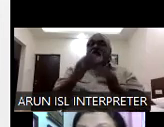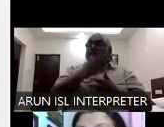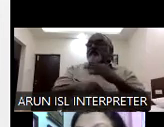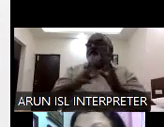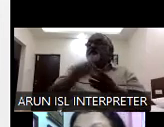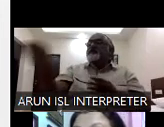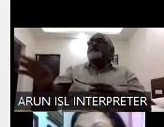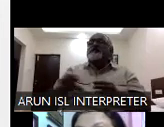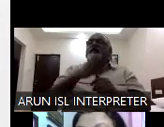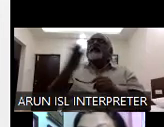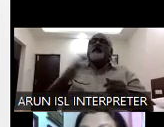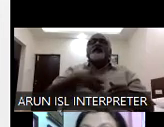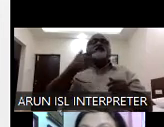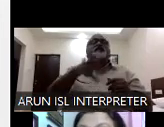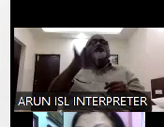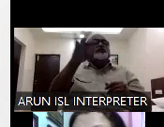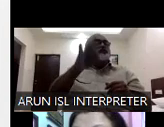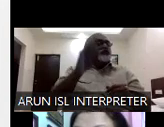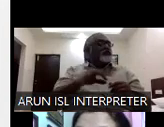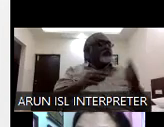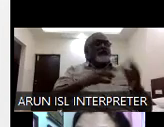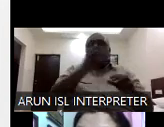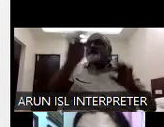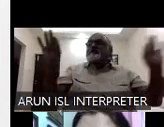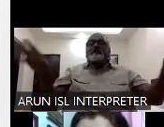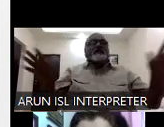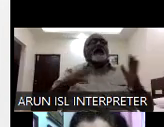they organize Gram Sabhas. Have you heard of Gram Sabha?